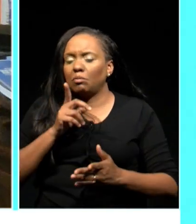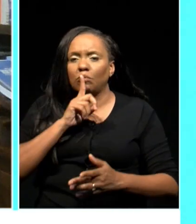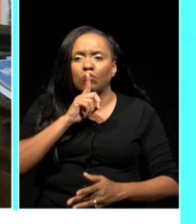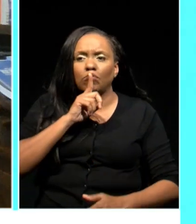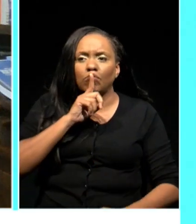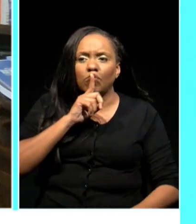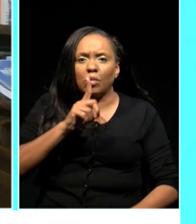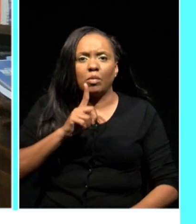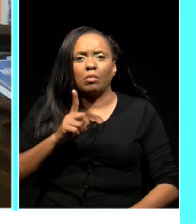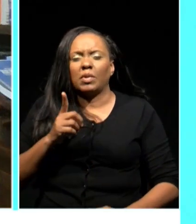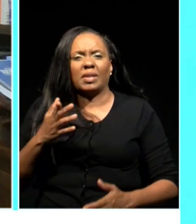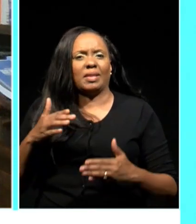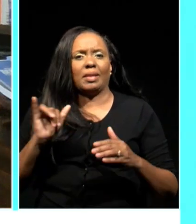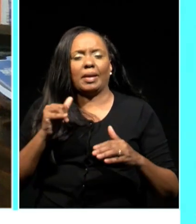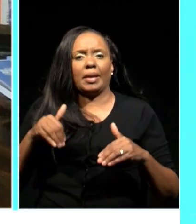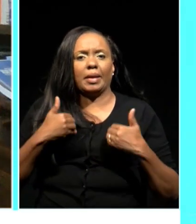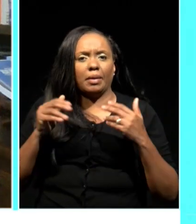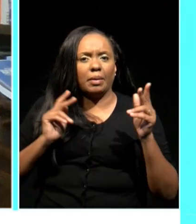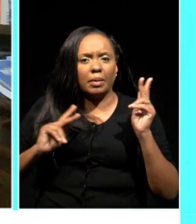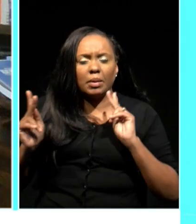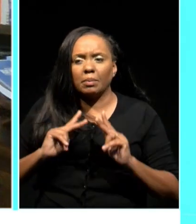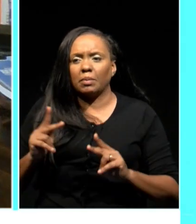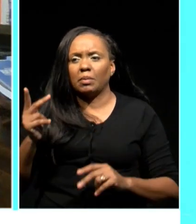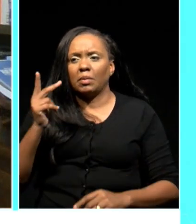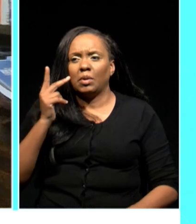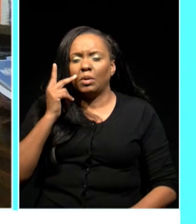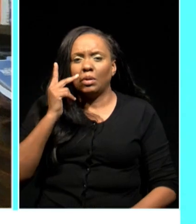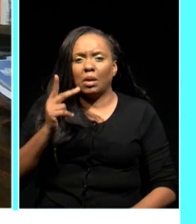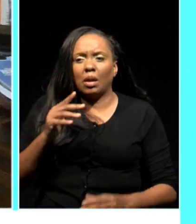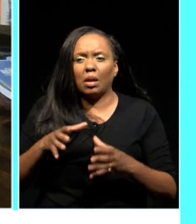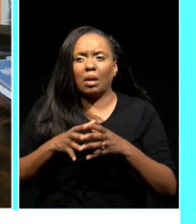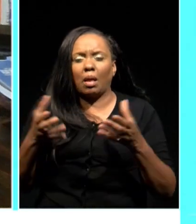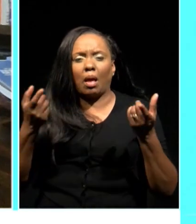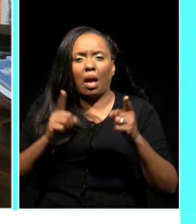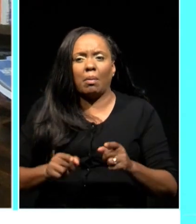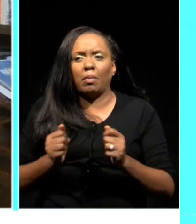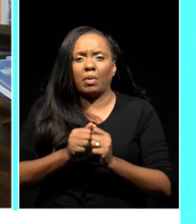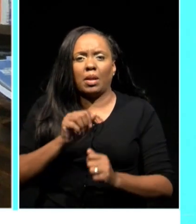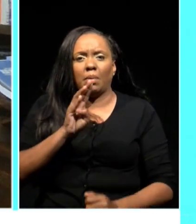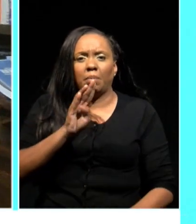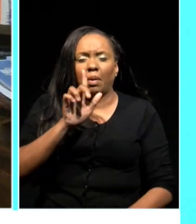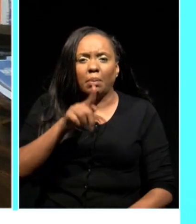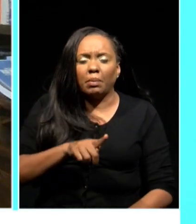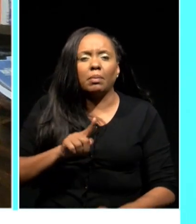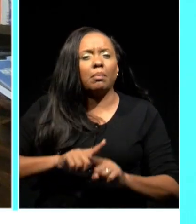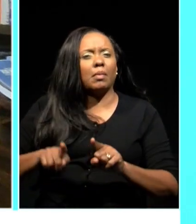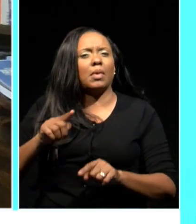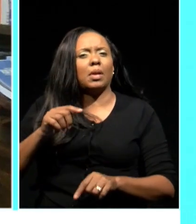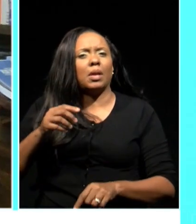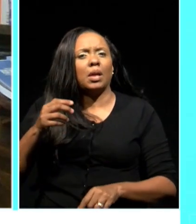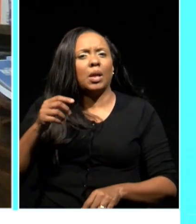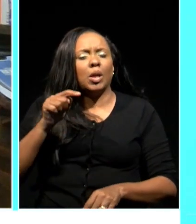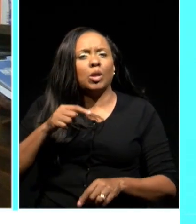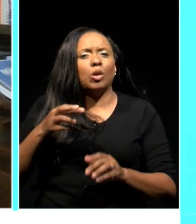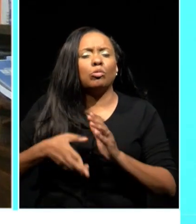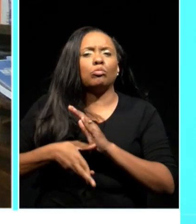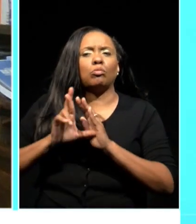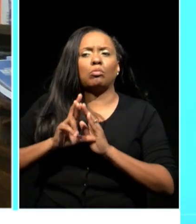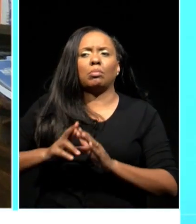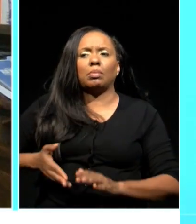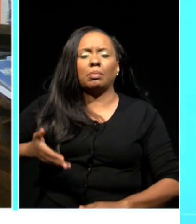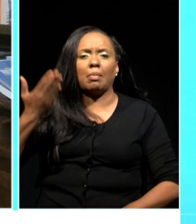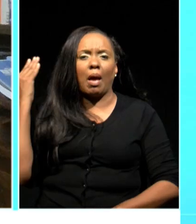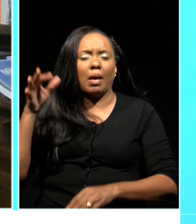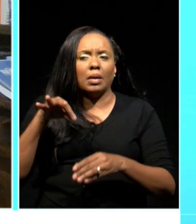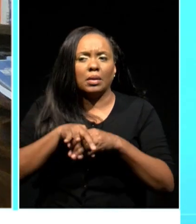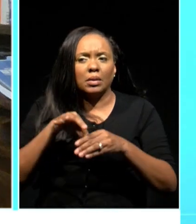fact the young voters who saw a lot in the Barbados Labour Party. And I think if you look at the last election, although the data does not, from the